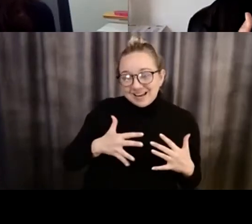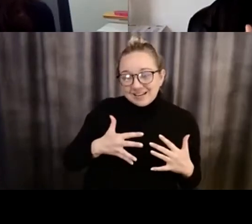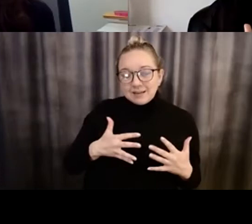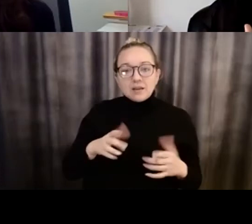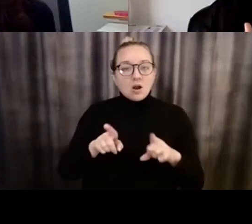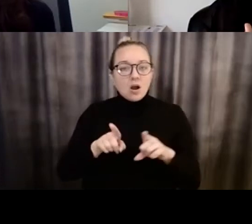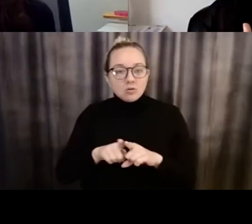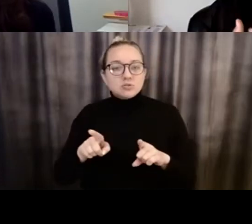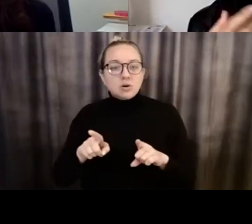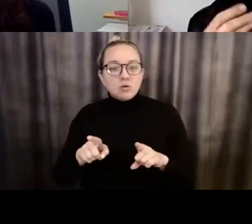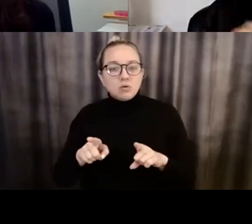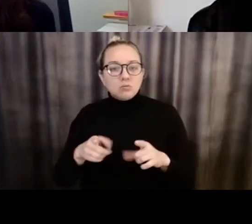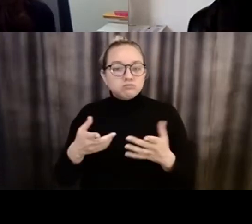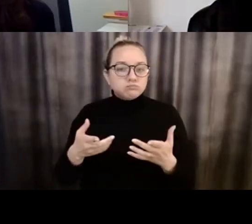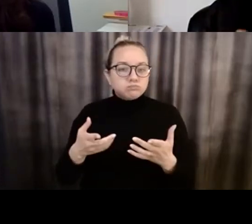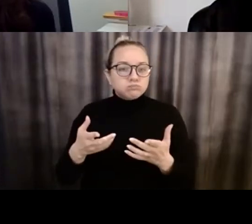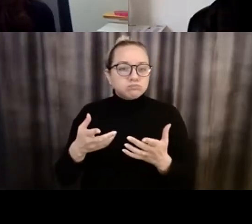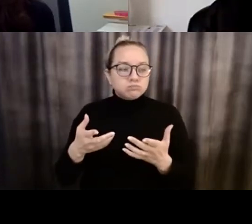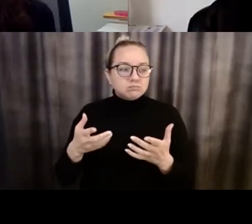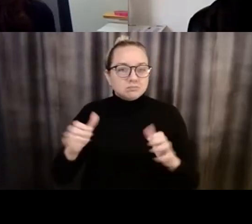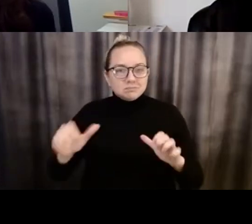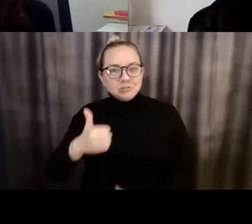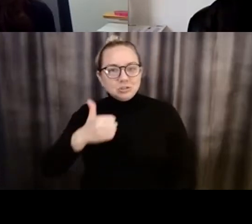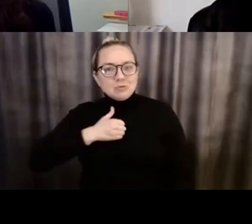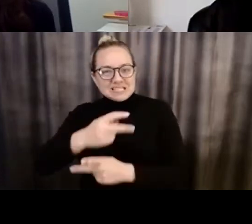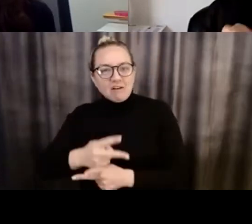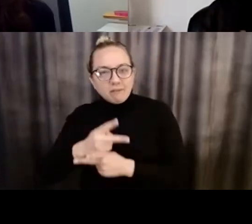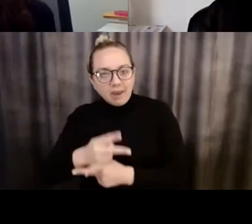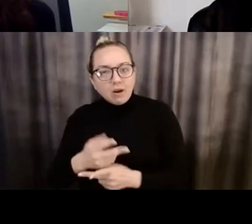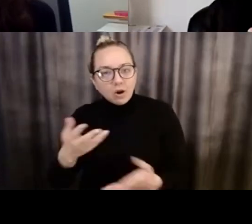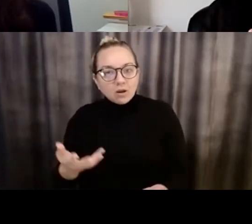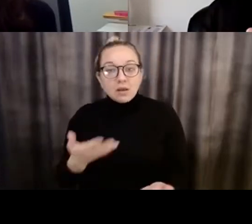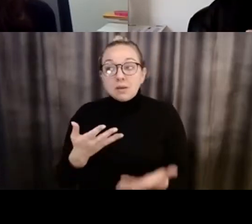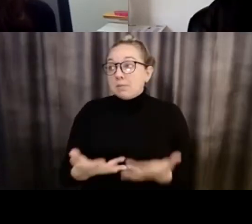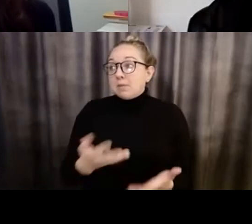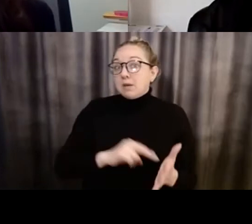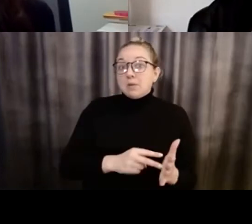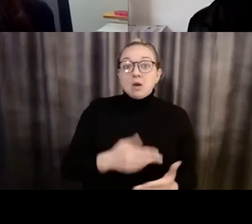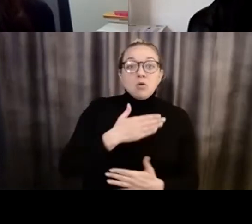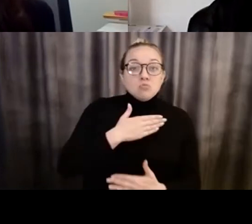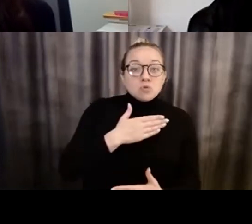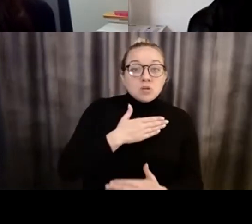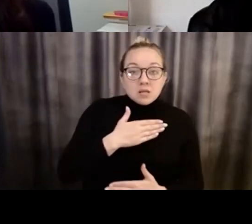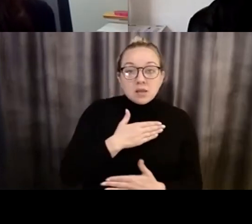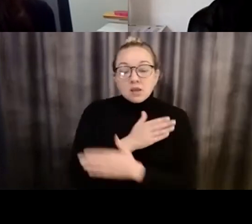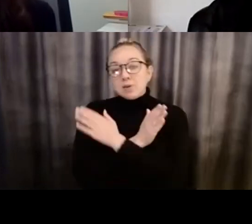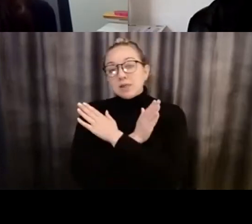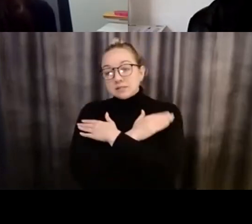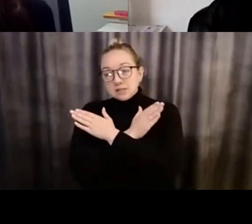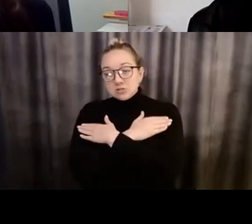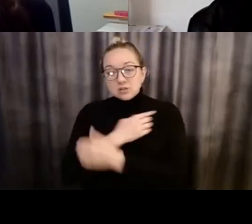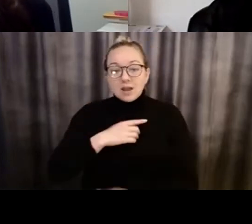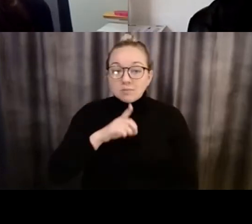our go-tos? Is it breathing? Is it relaxation? I'm a big proponent of